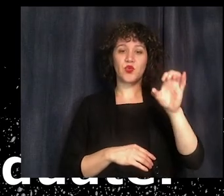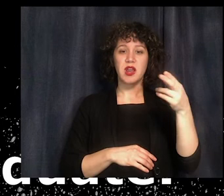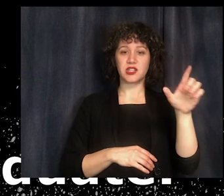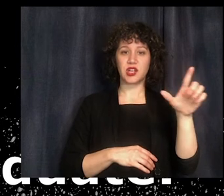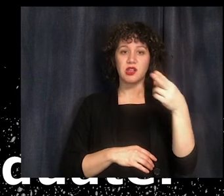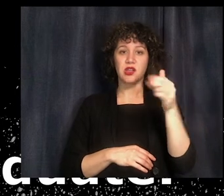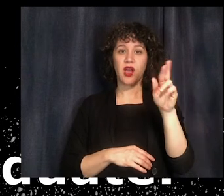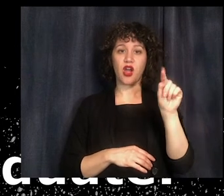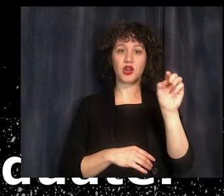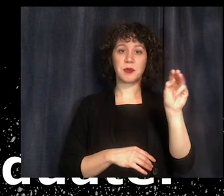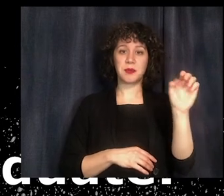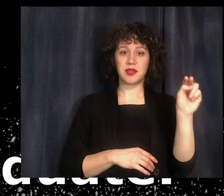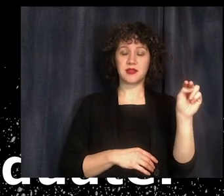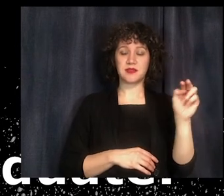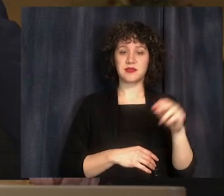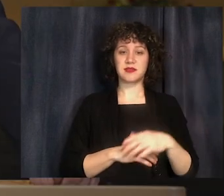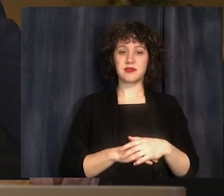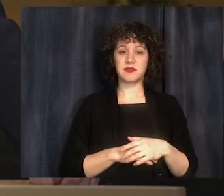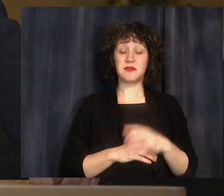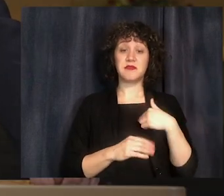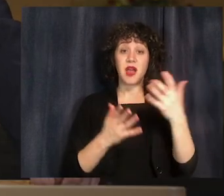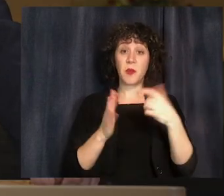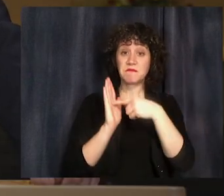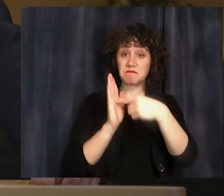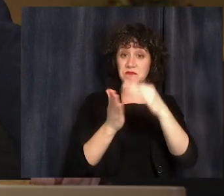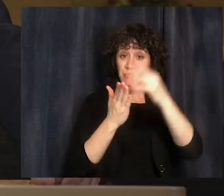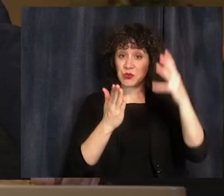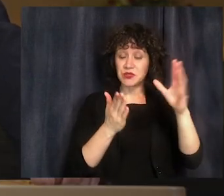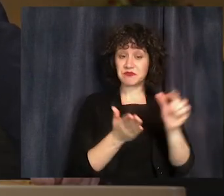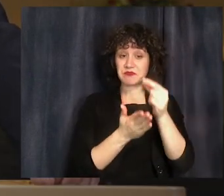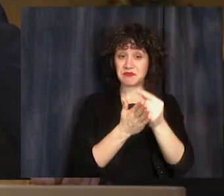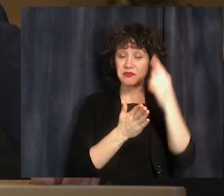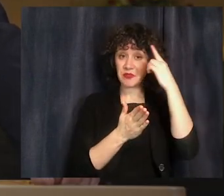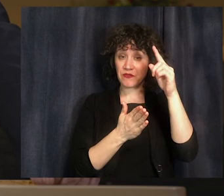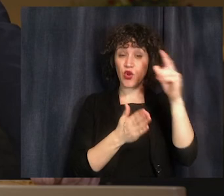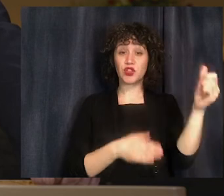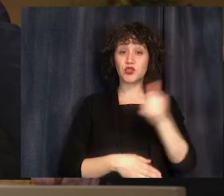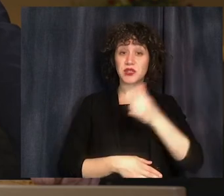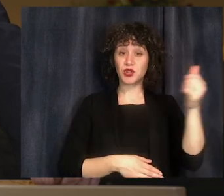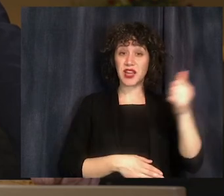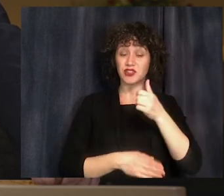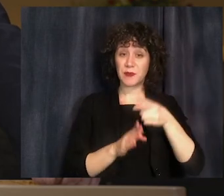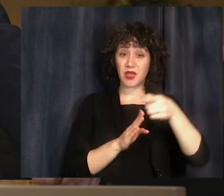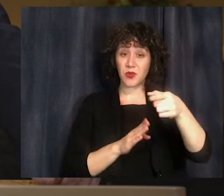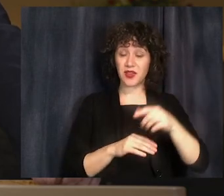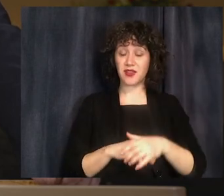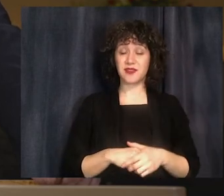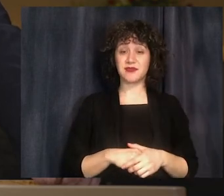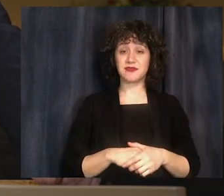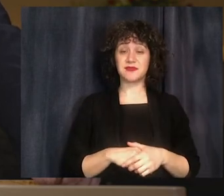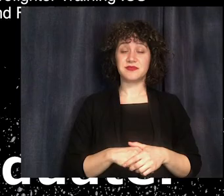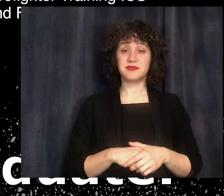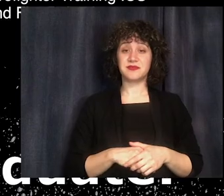Rachel Hartman. I would like to present our students graduating in the Transportation pathway.